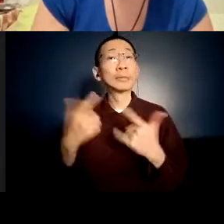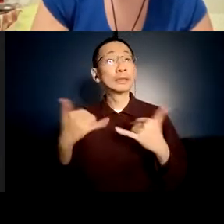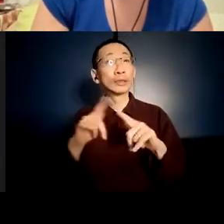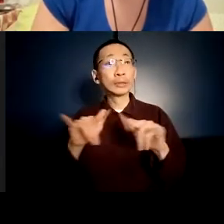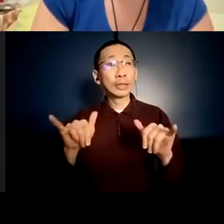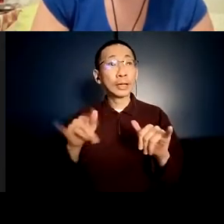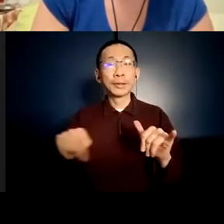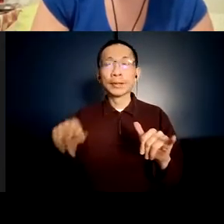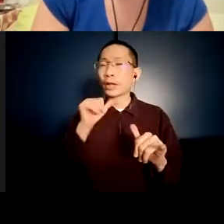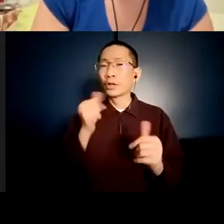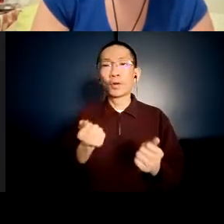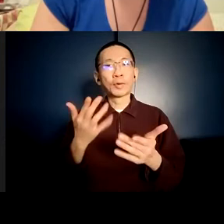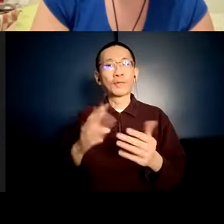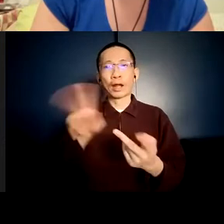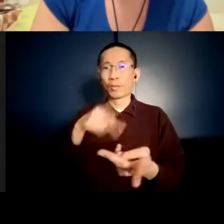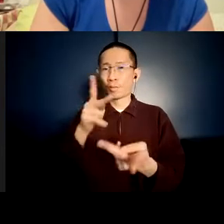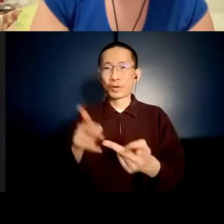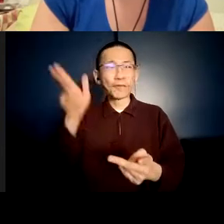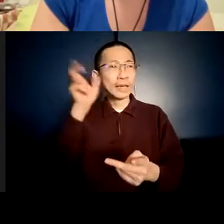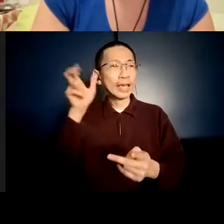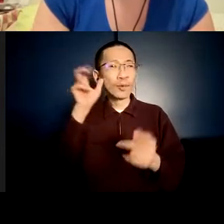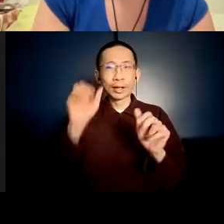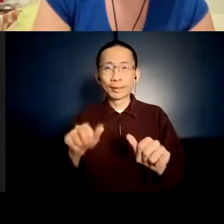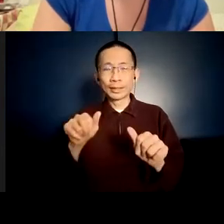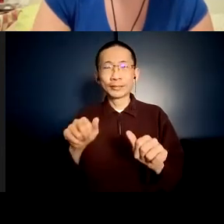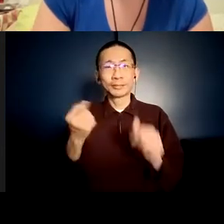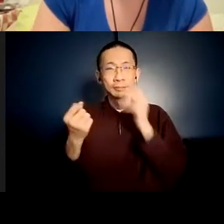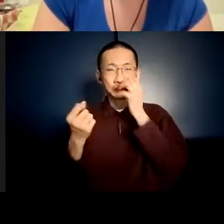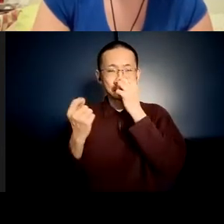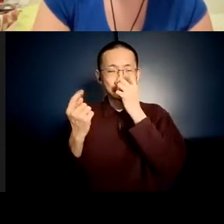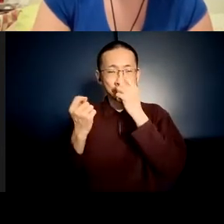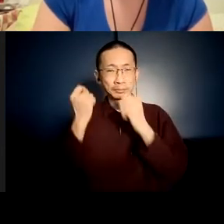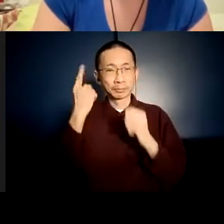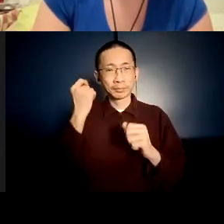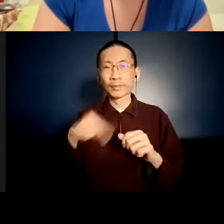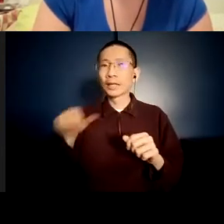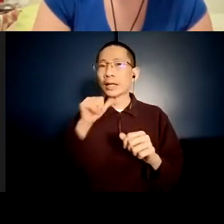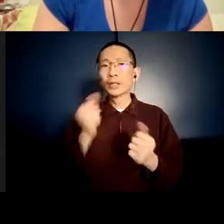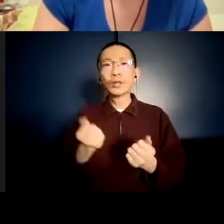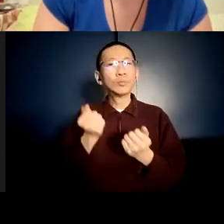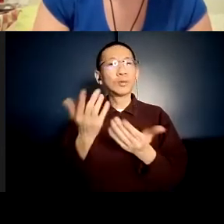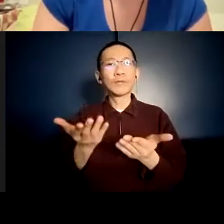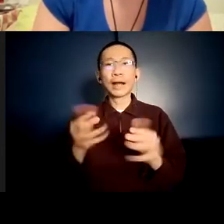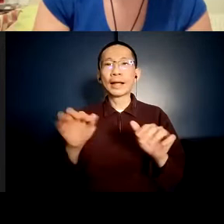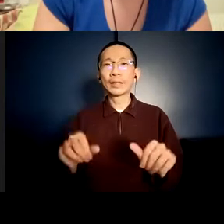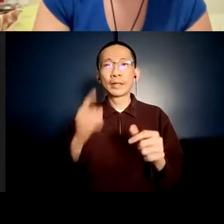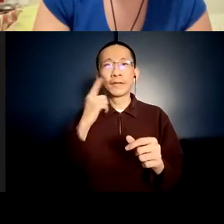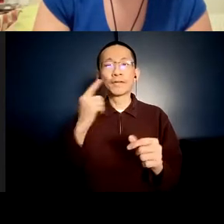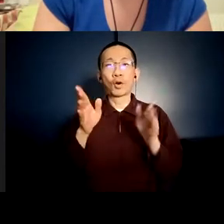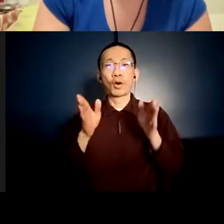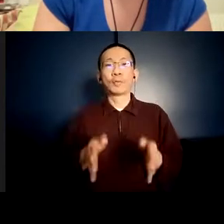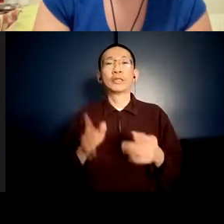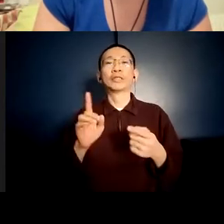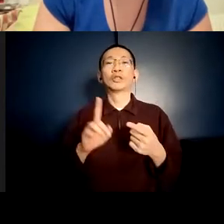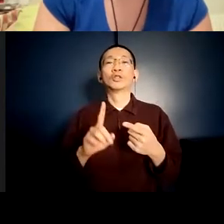they do not provide perfect hearing ability, and they do not provide the ability for a person